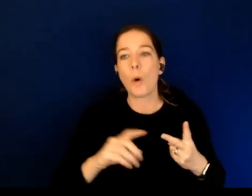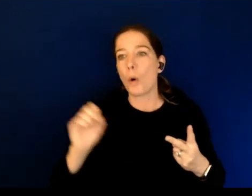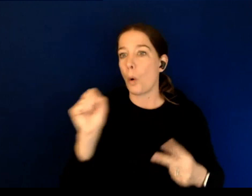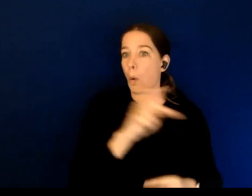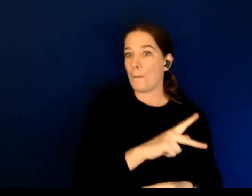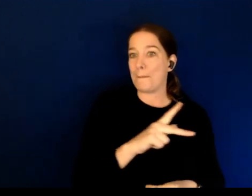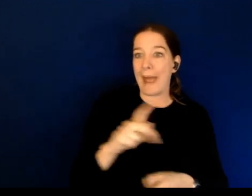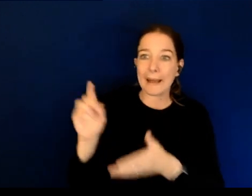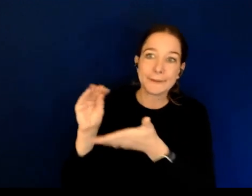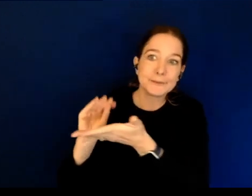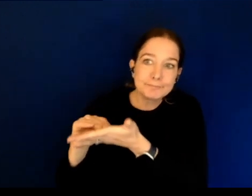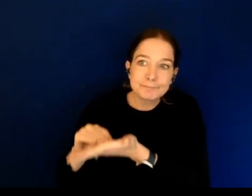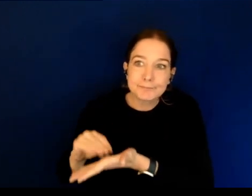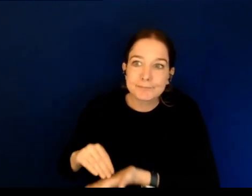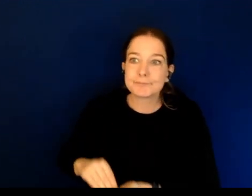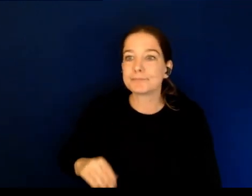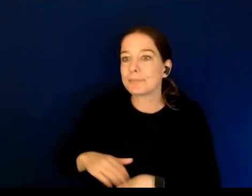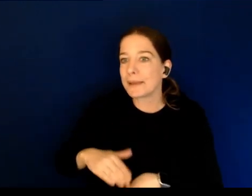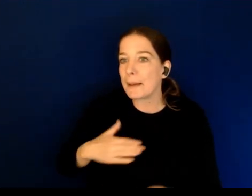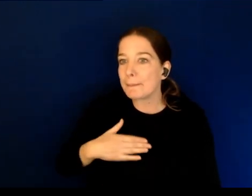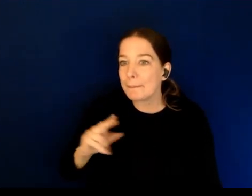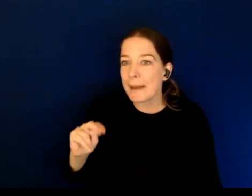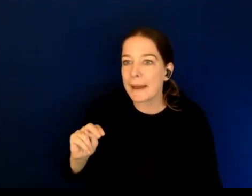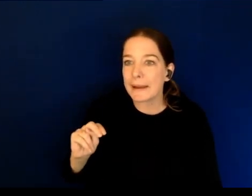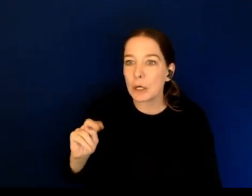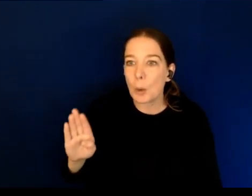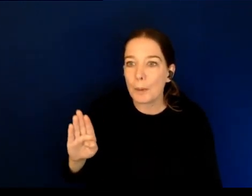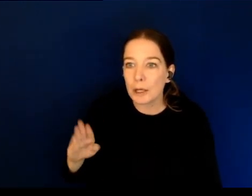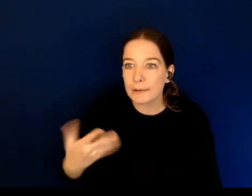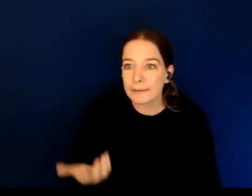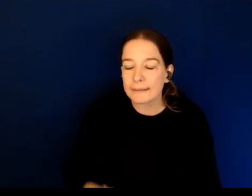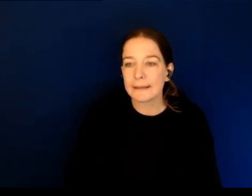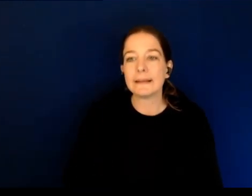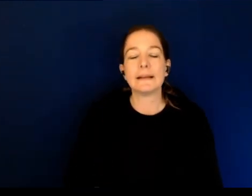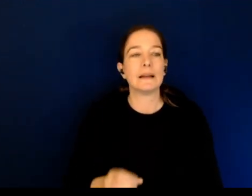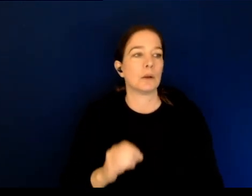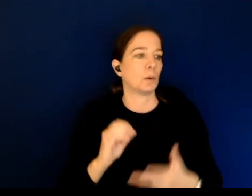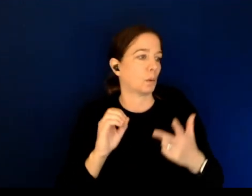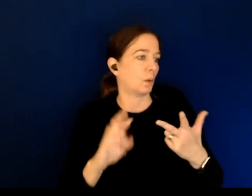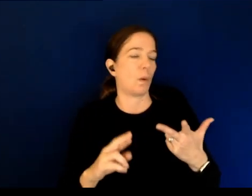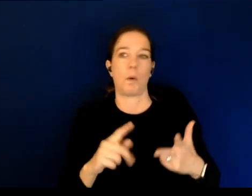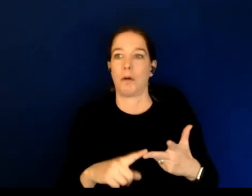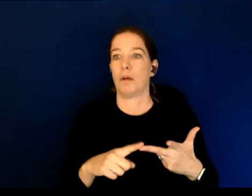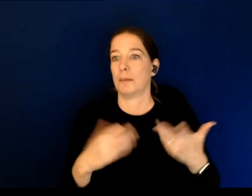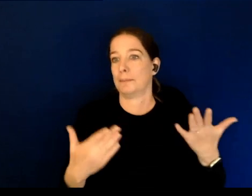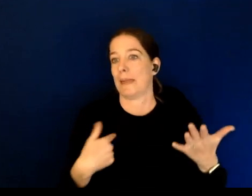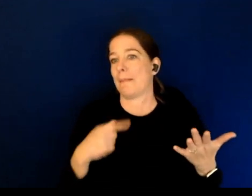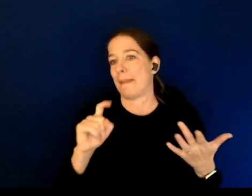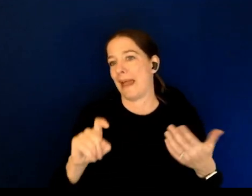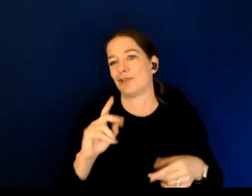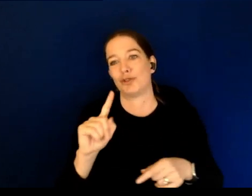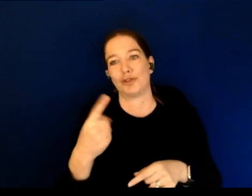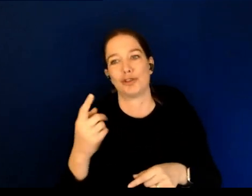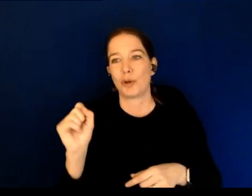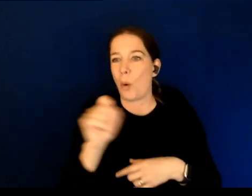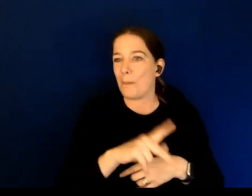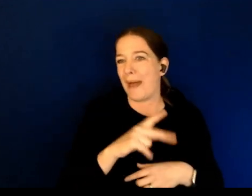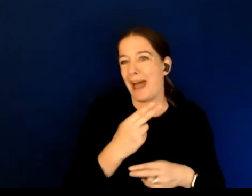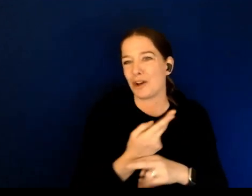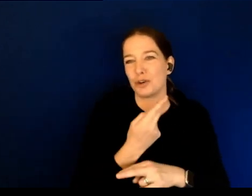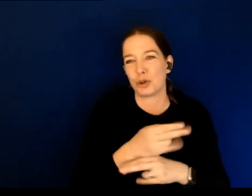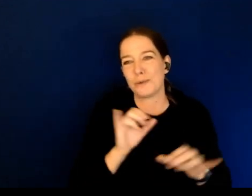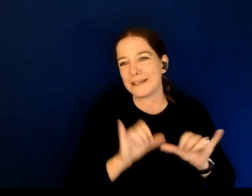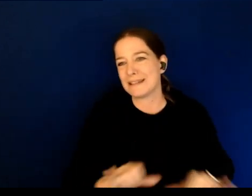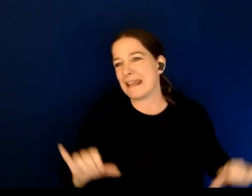notebook, just like the 30% of individuals who were covered in the survey, or perhaps reuse the same